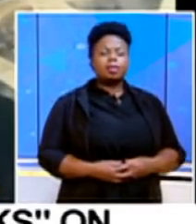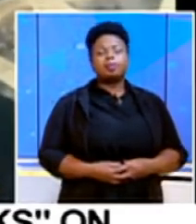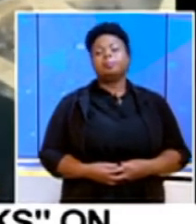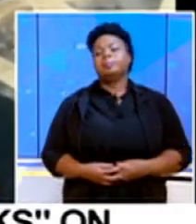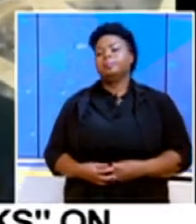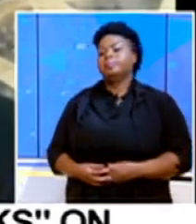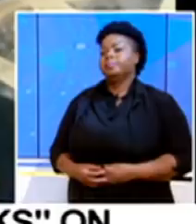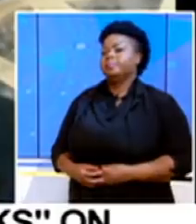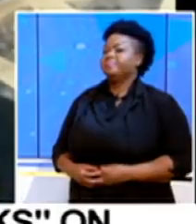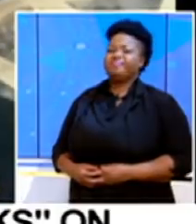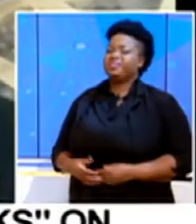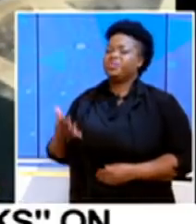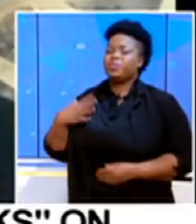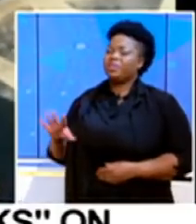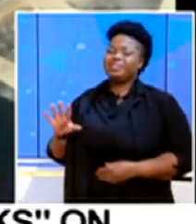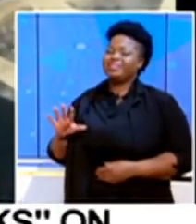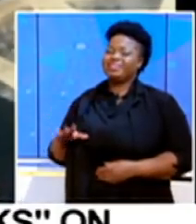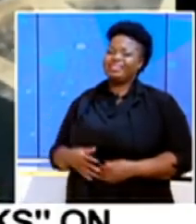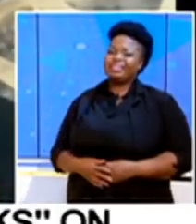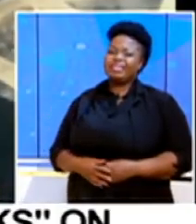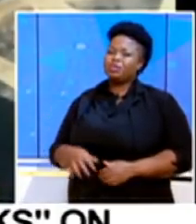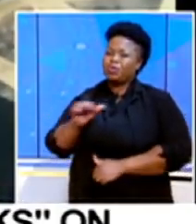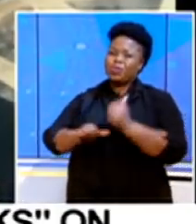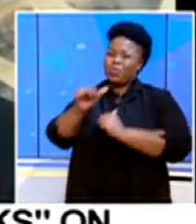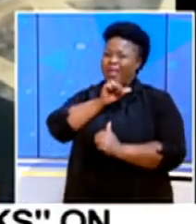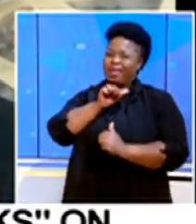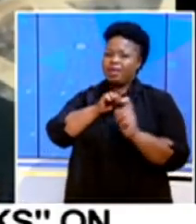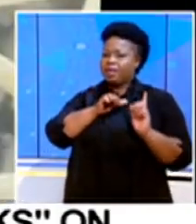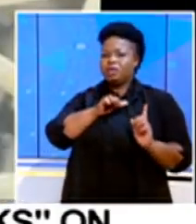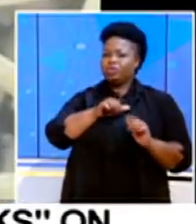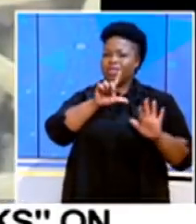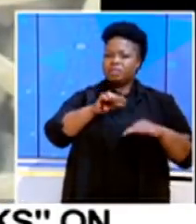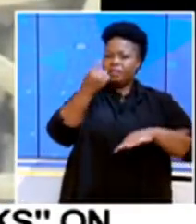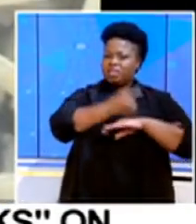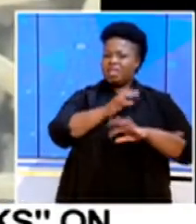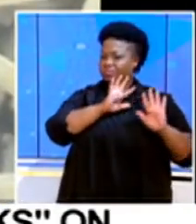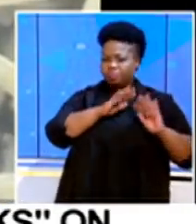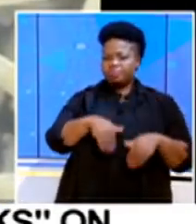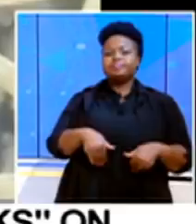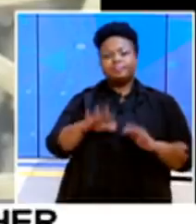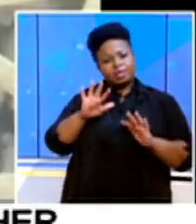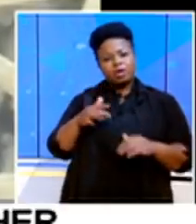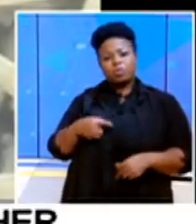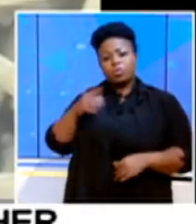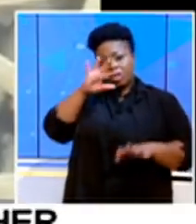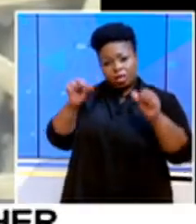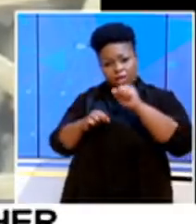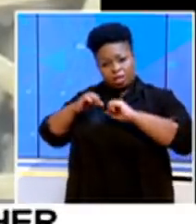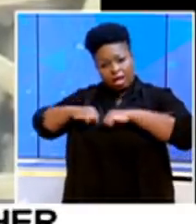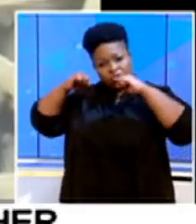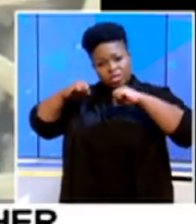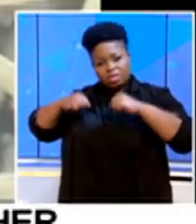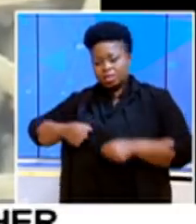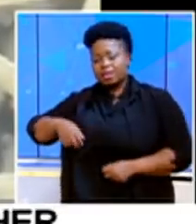Well, Sakina, we wouldn't even want to really enter that space. safe to say that when we concluded the